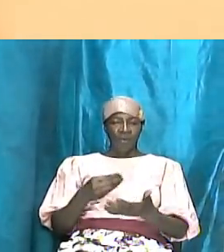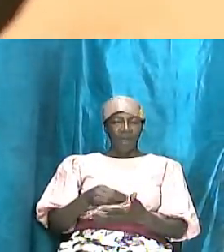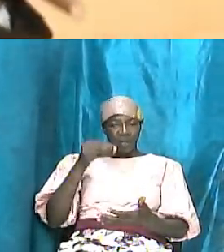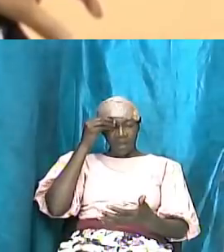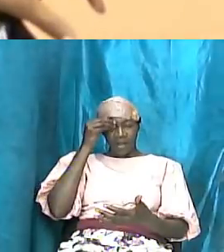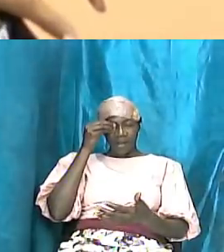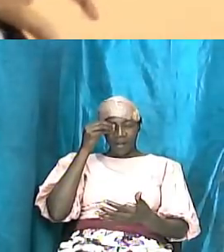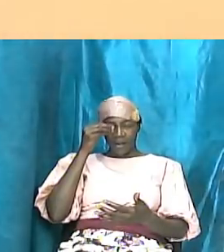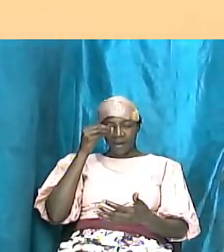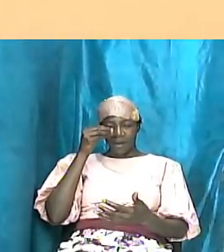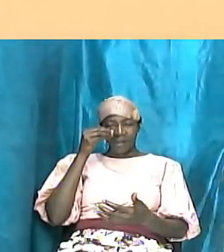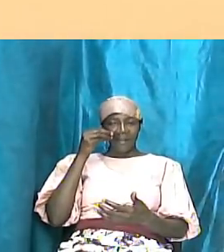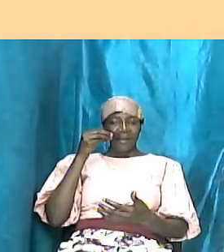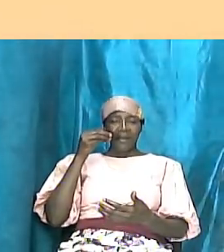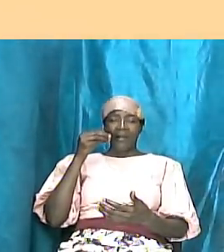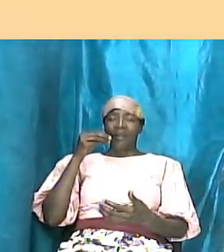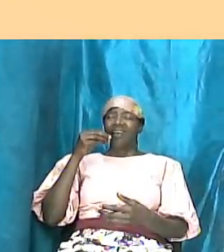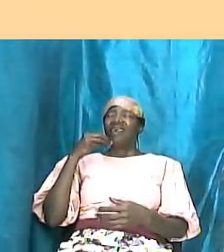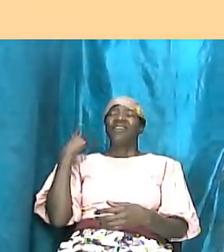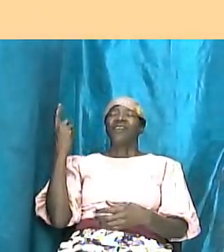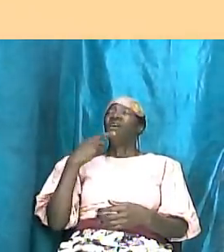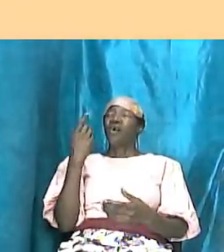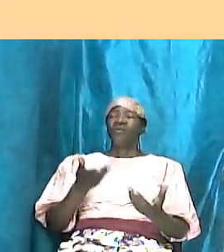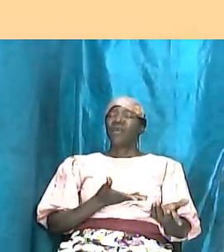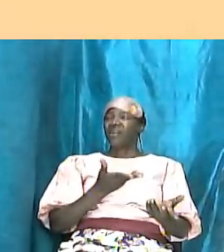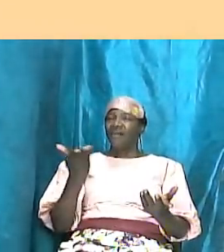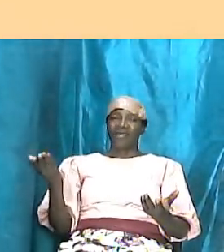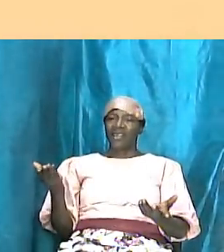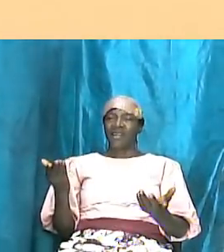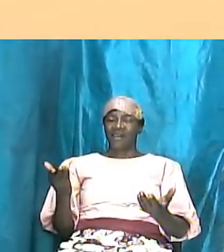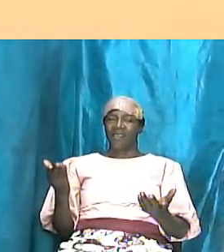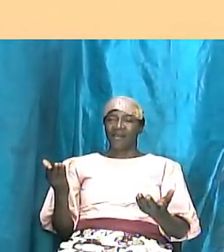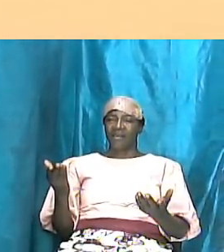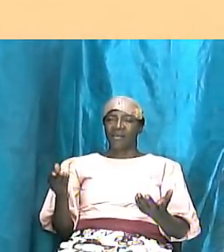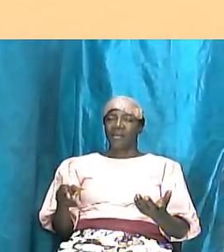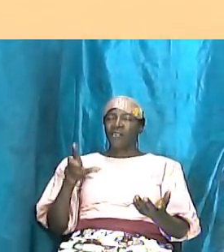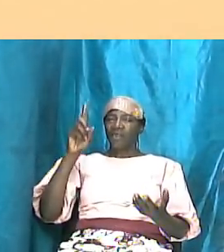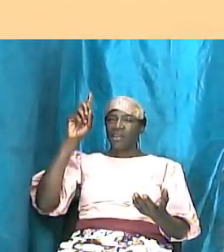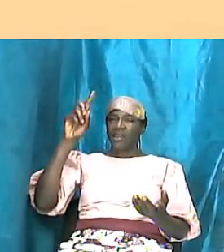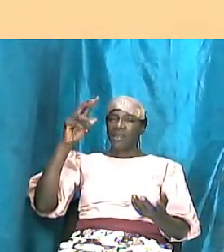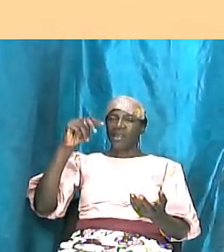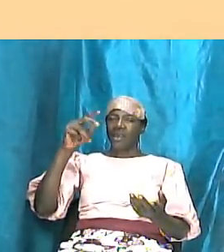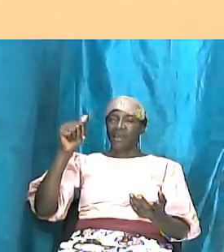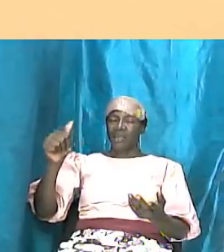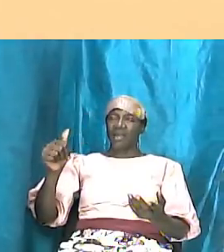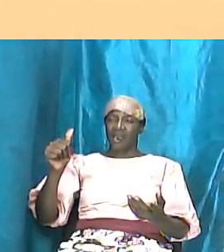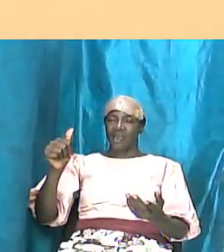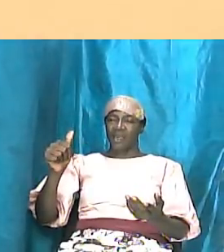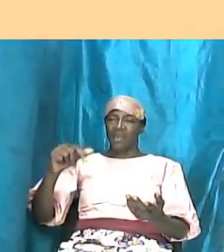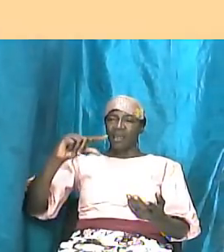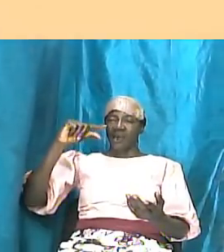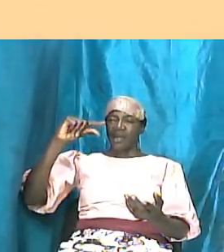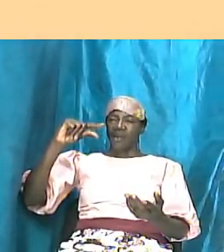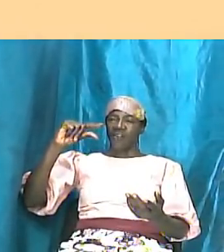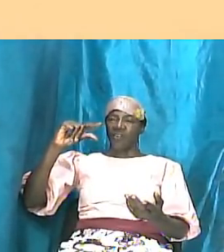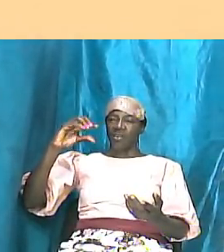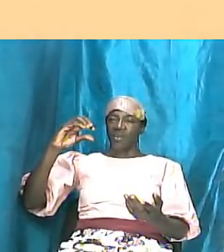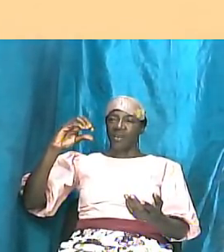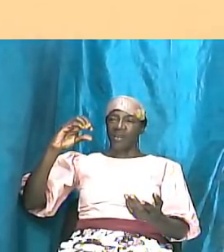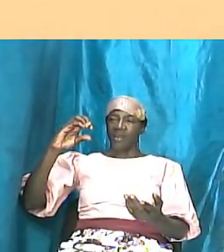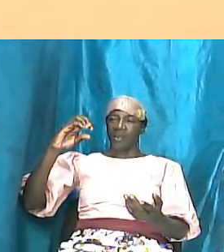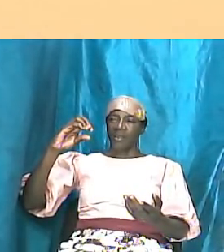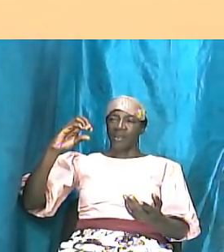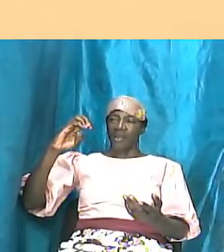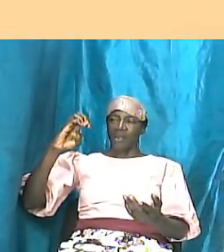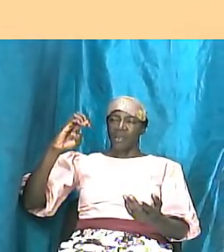was always there. And we are going to do some basic DNA analysis and some basic genetics. You remember when we go to school under biology,